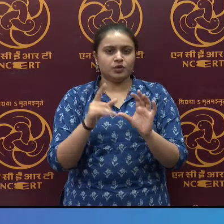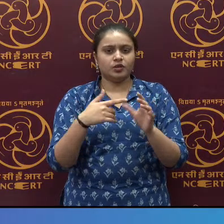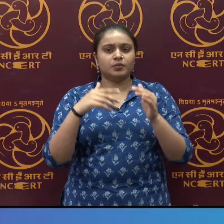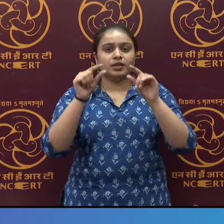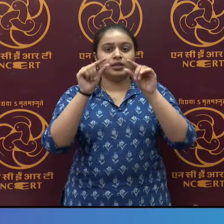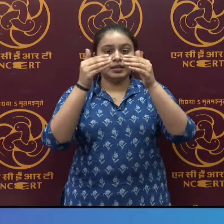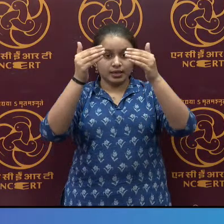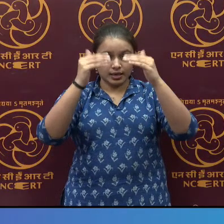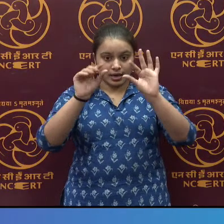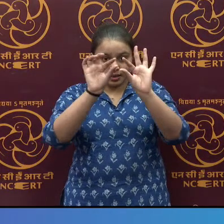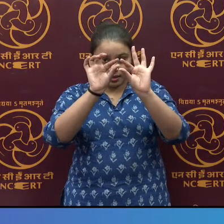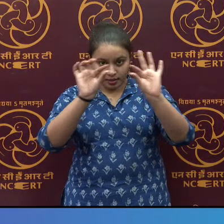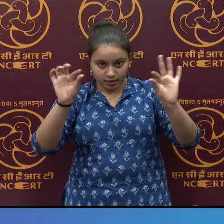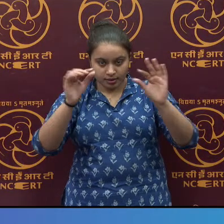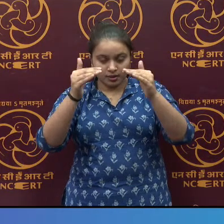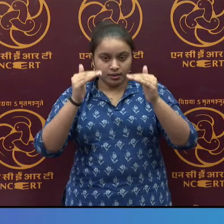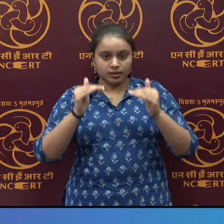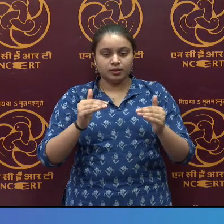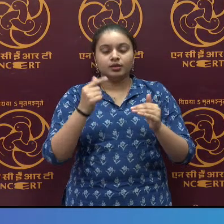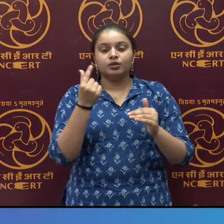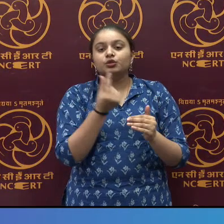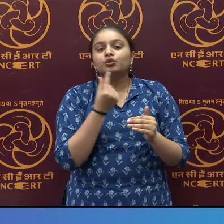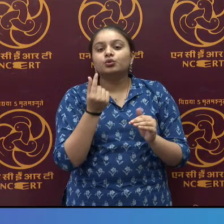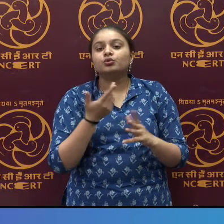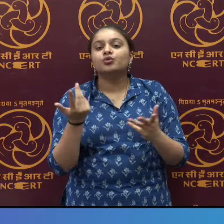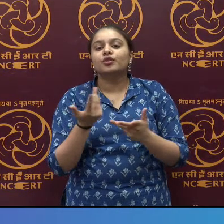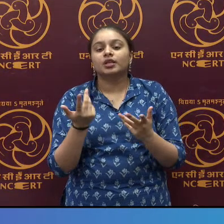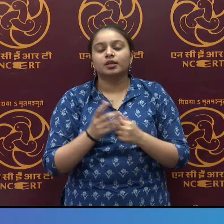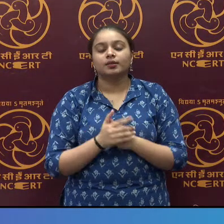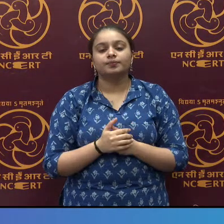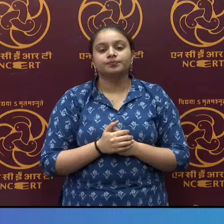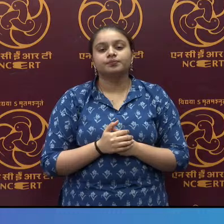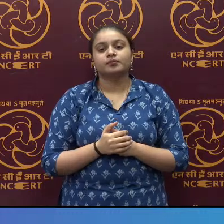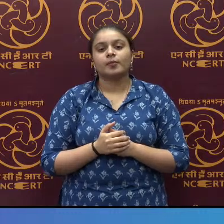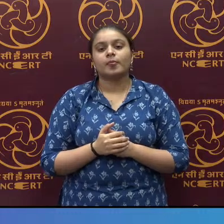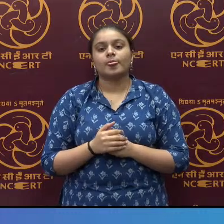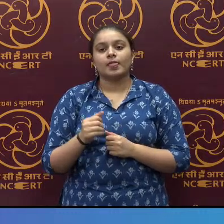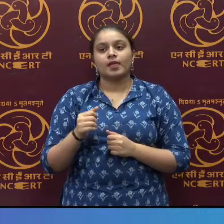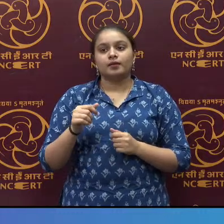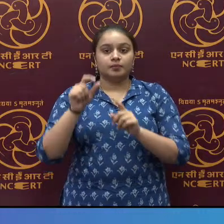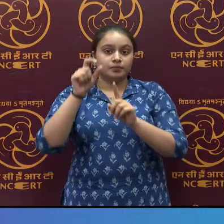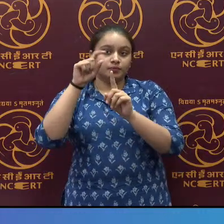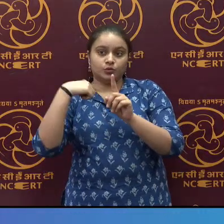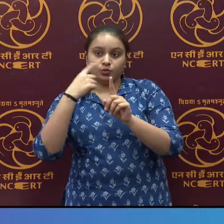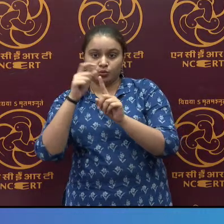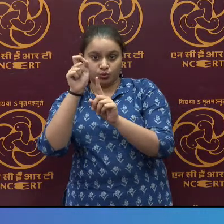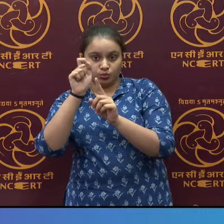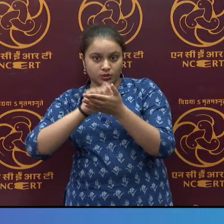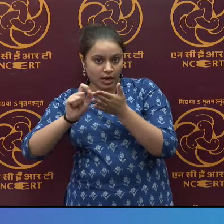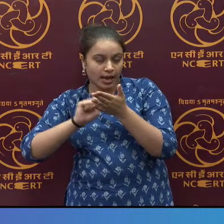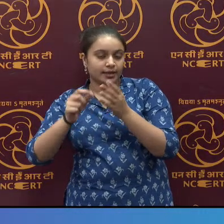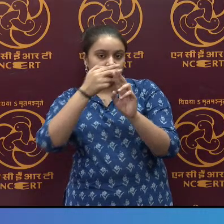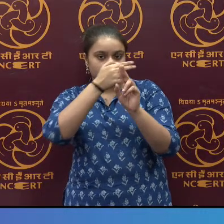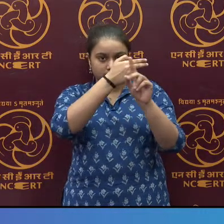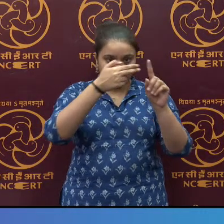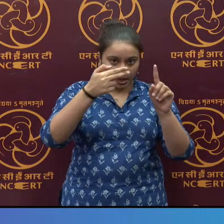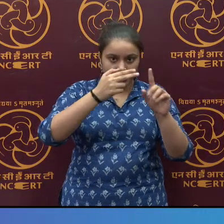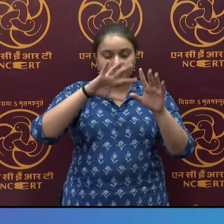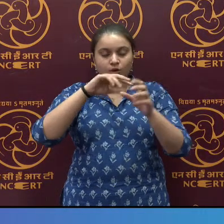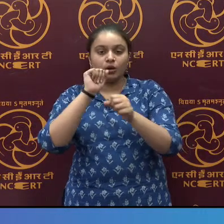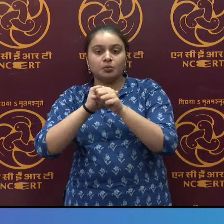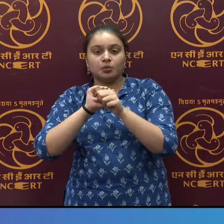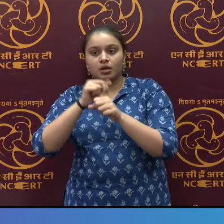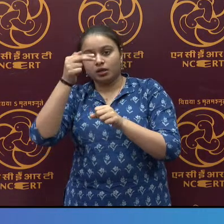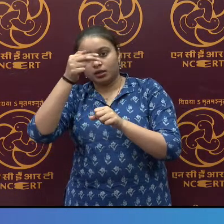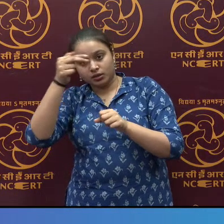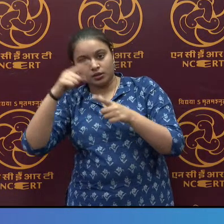next line after the title, which usually is where we write the name of the author and his designation or any